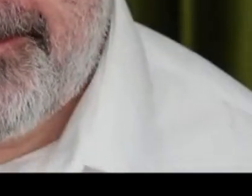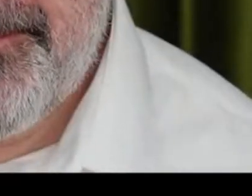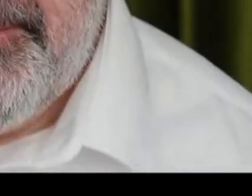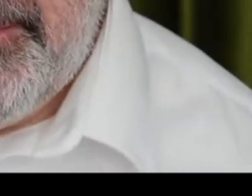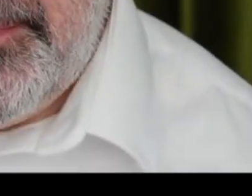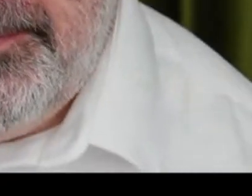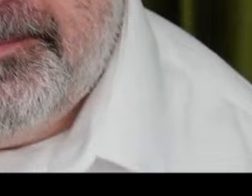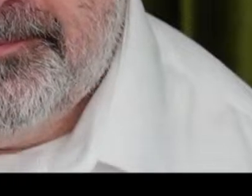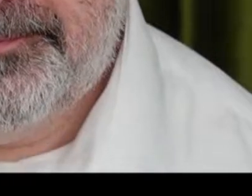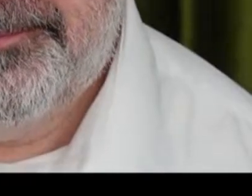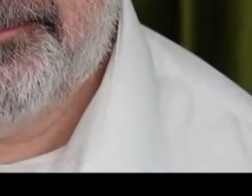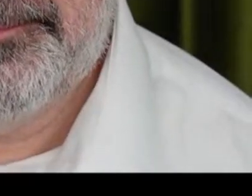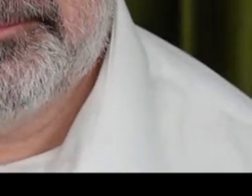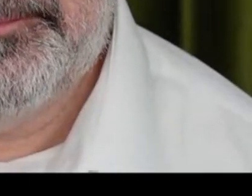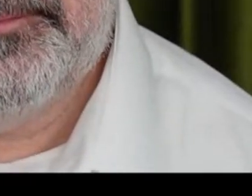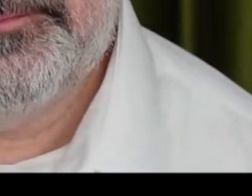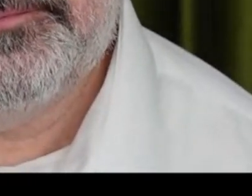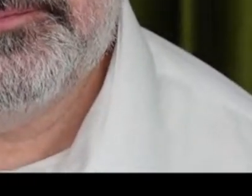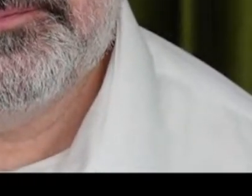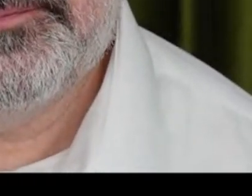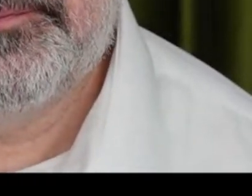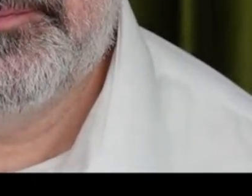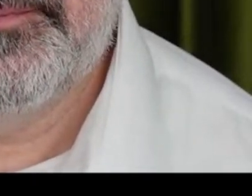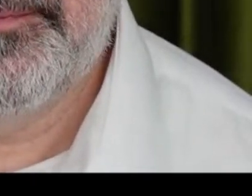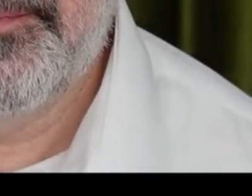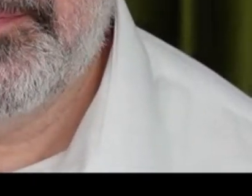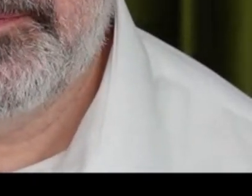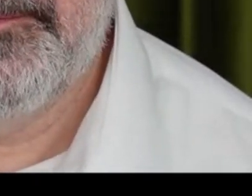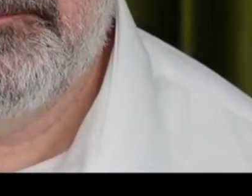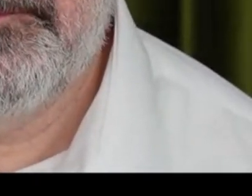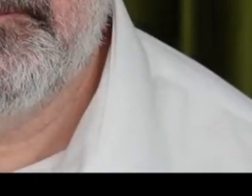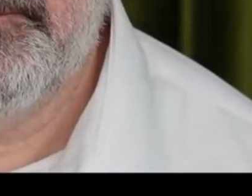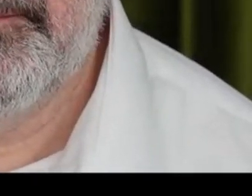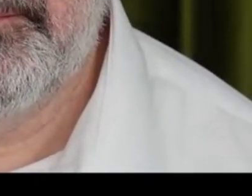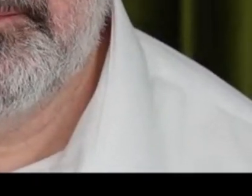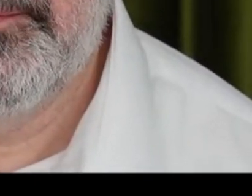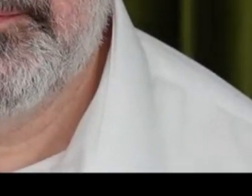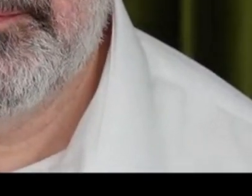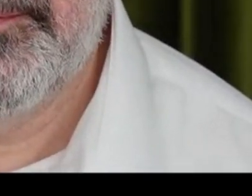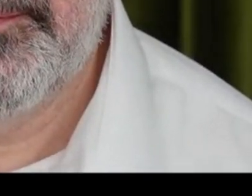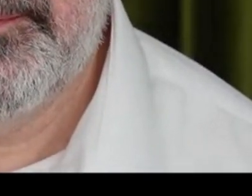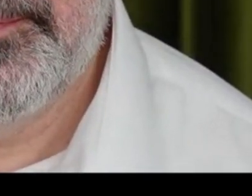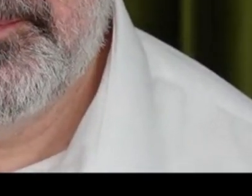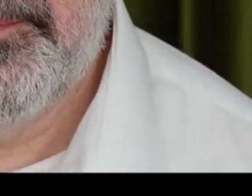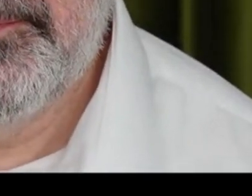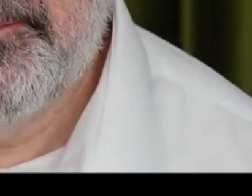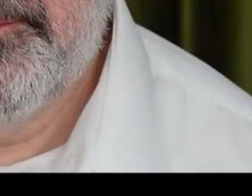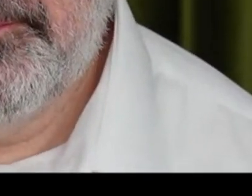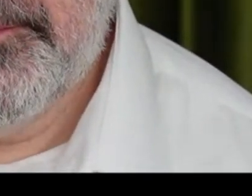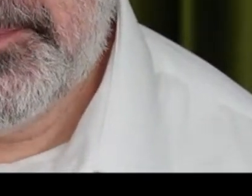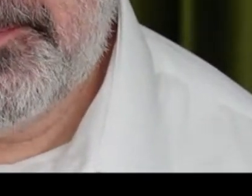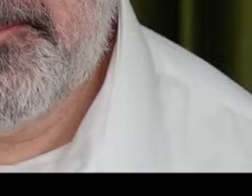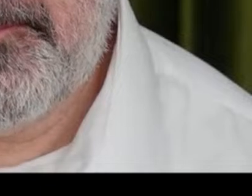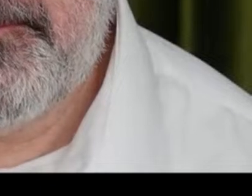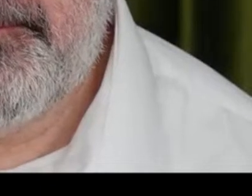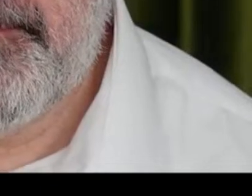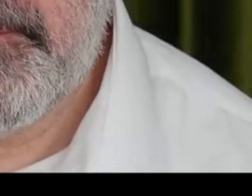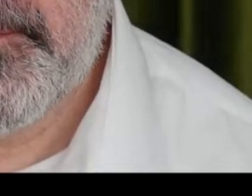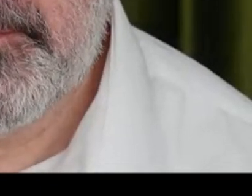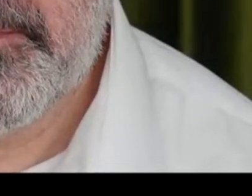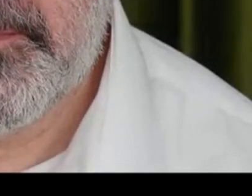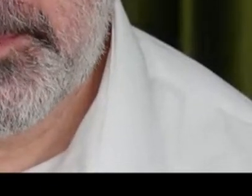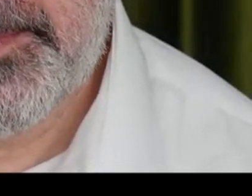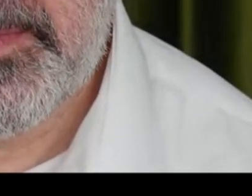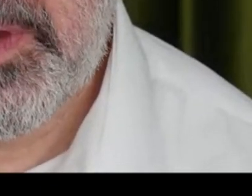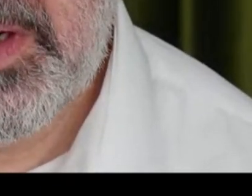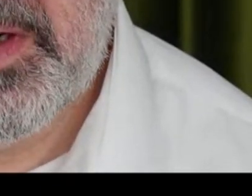that I went and had some lunch. It was a bit of a challenge to get this particular one ready on time, so apologies for the